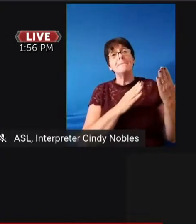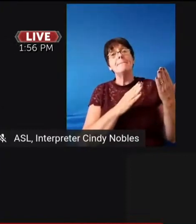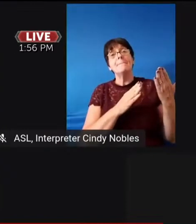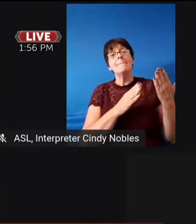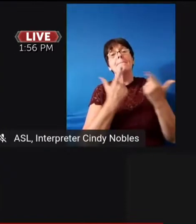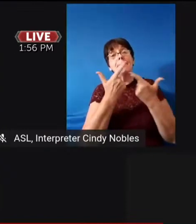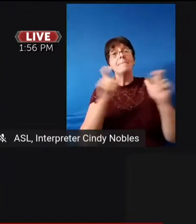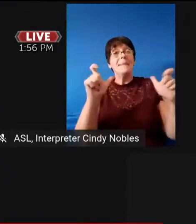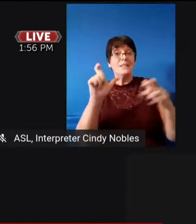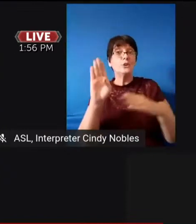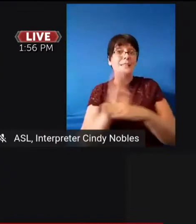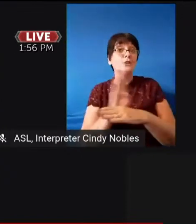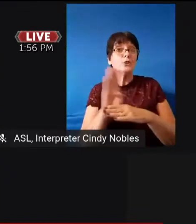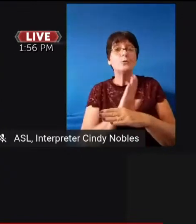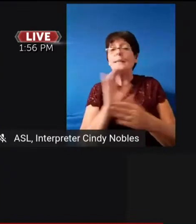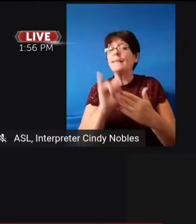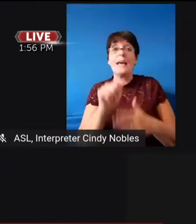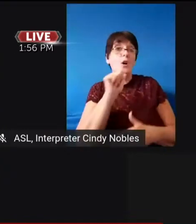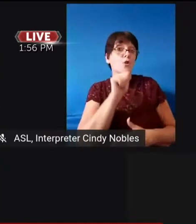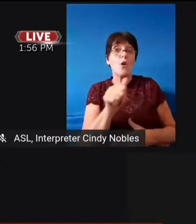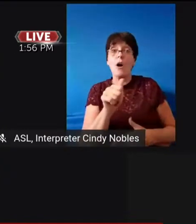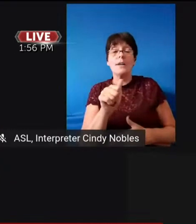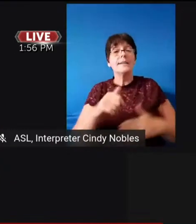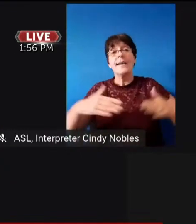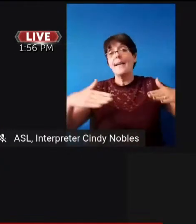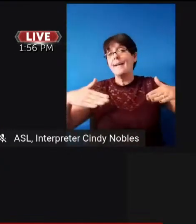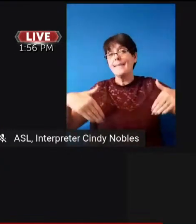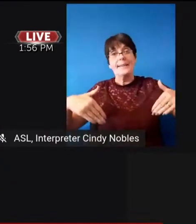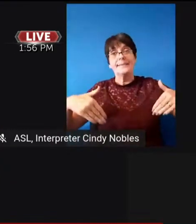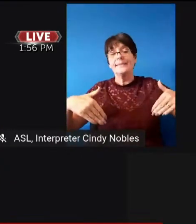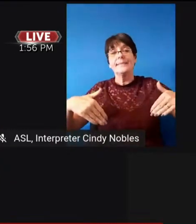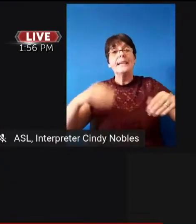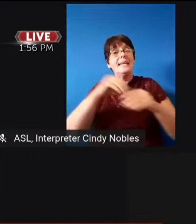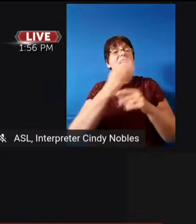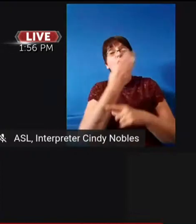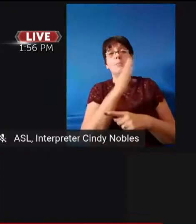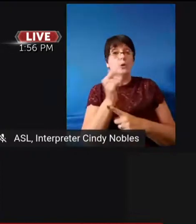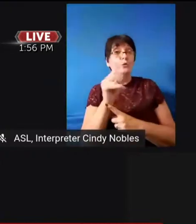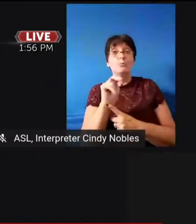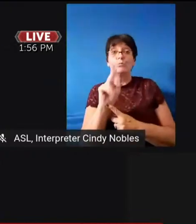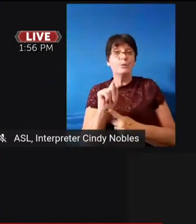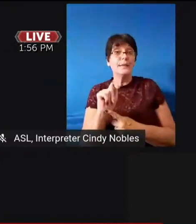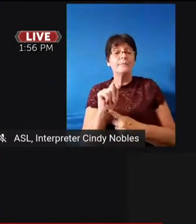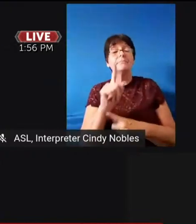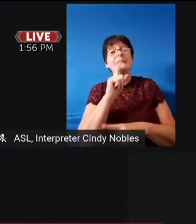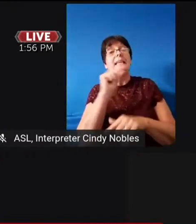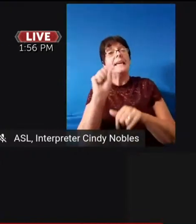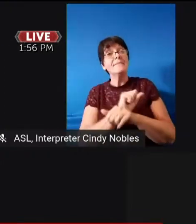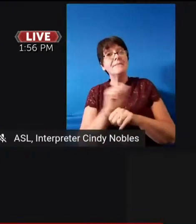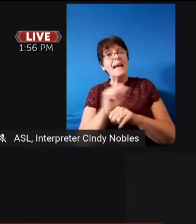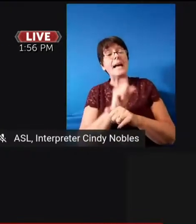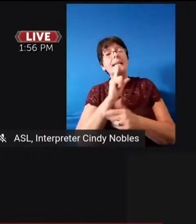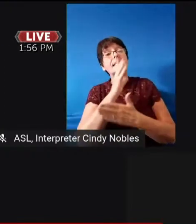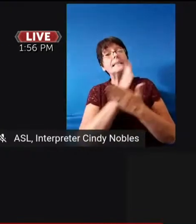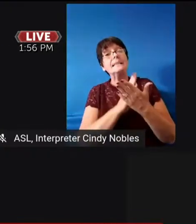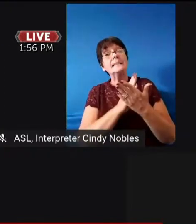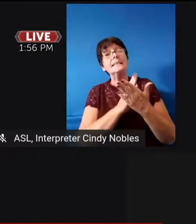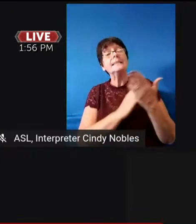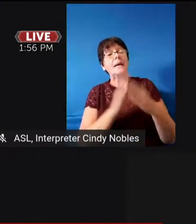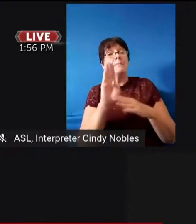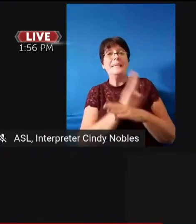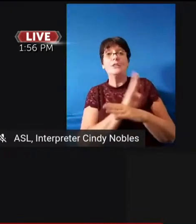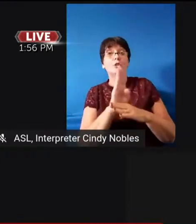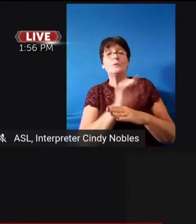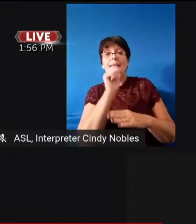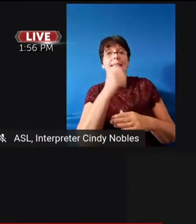major industries that are not yet in the blueprint. In fact, that some industries didn't